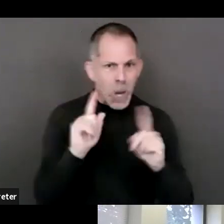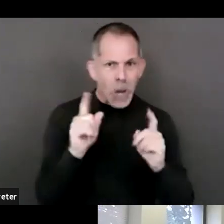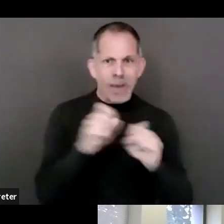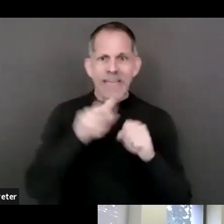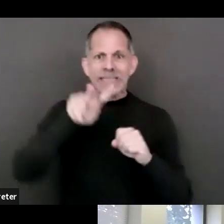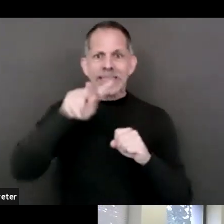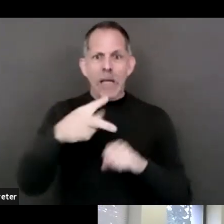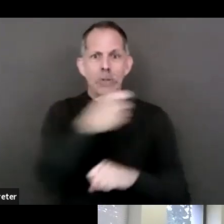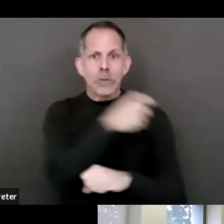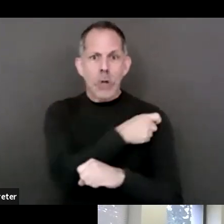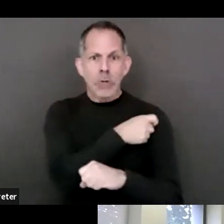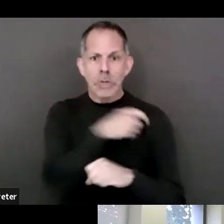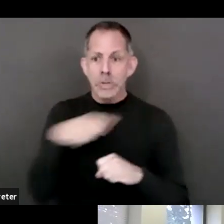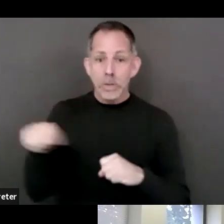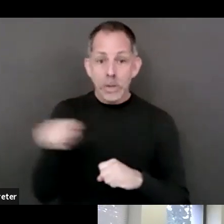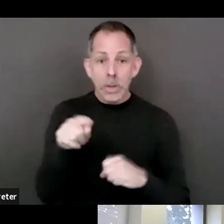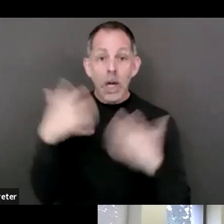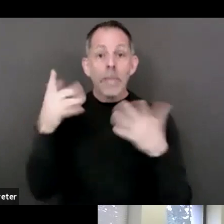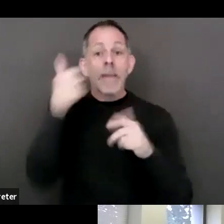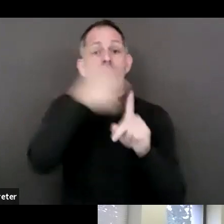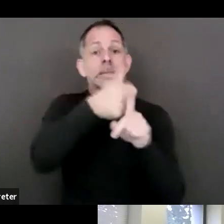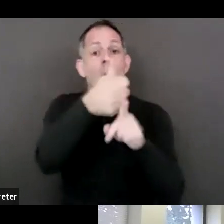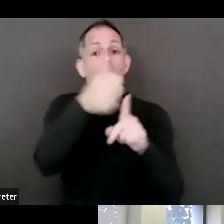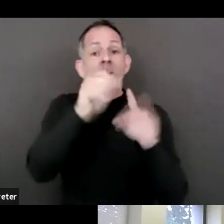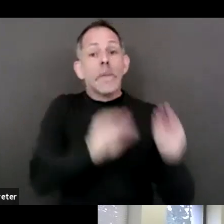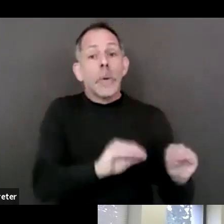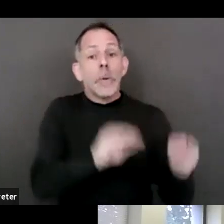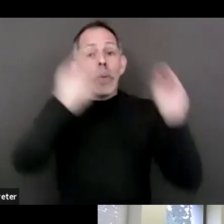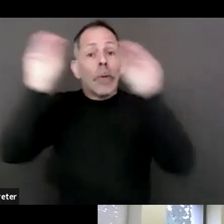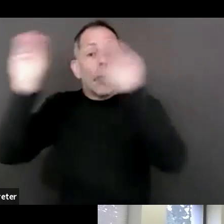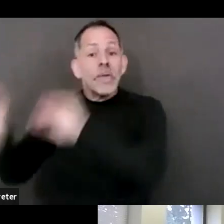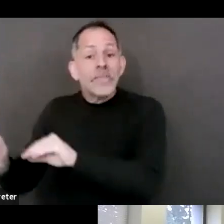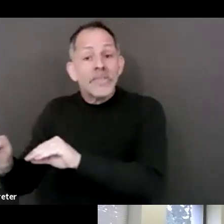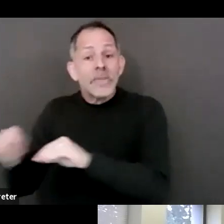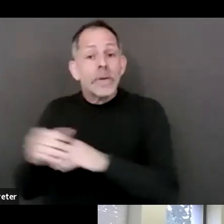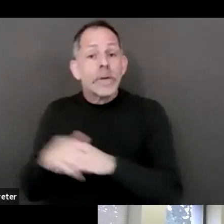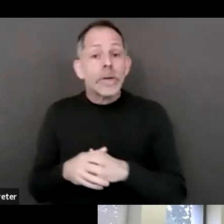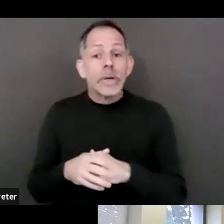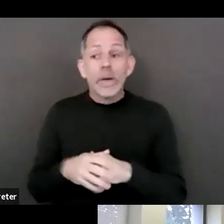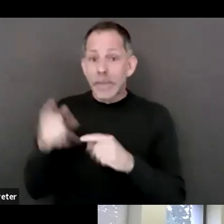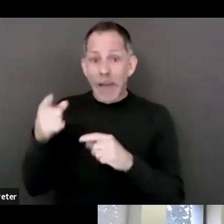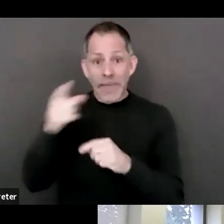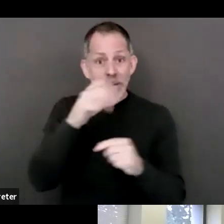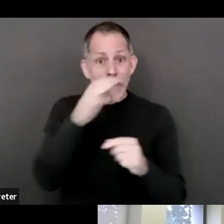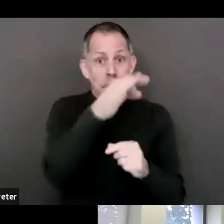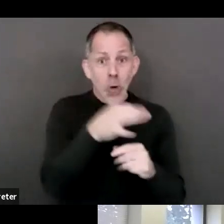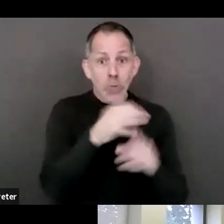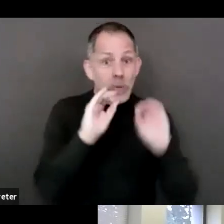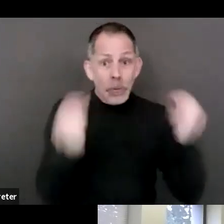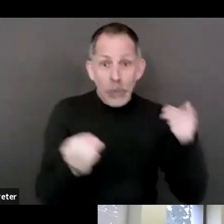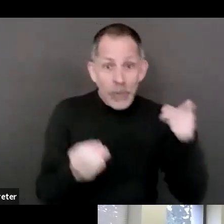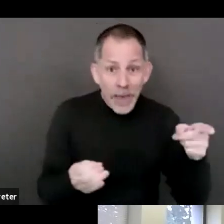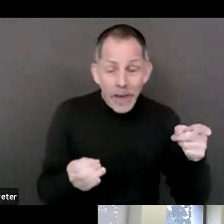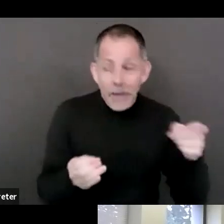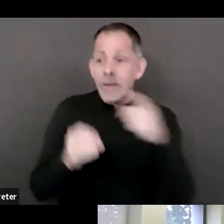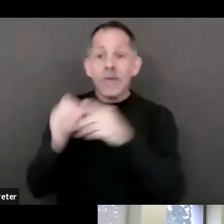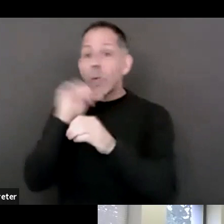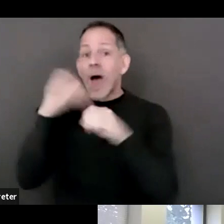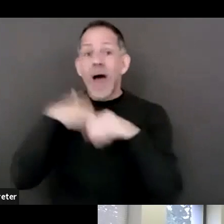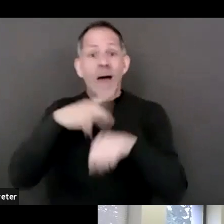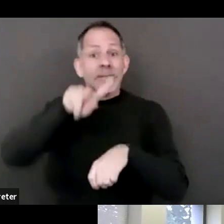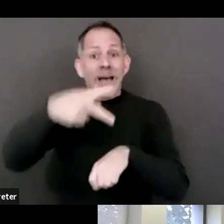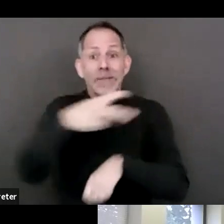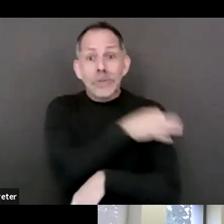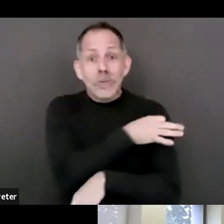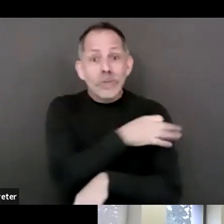that they got a first dose somewhere where the provider is not able to provide a second dose. Our goal now is to do at least one